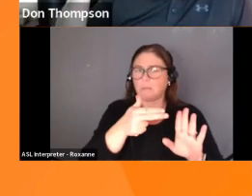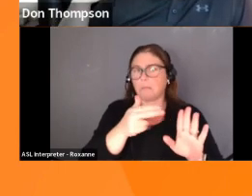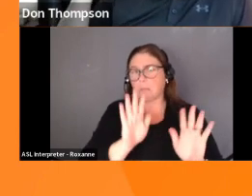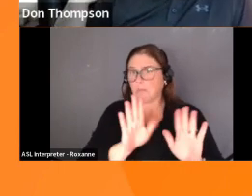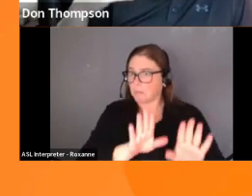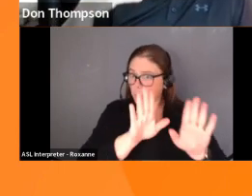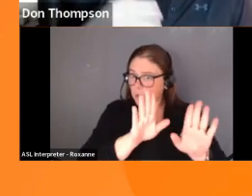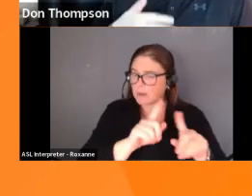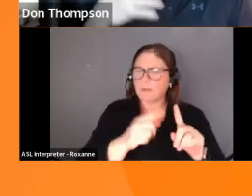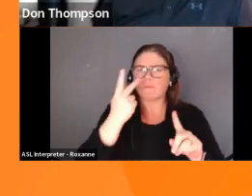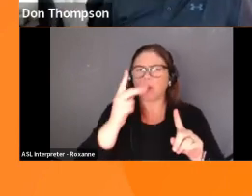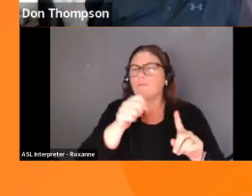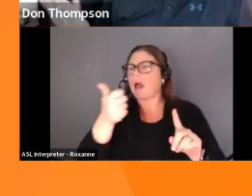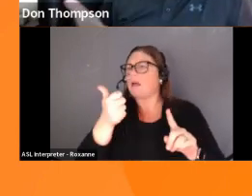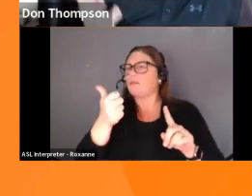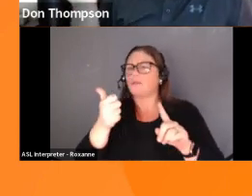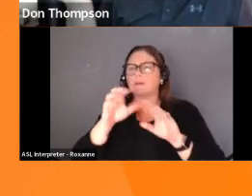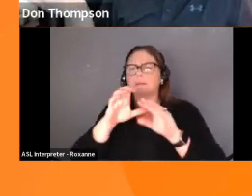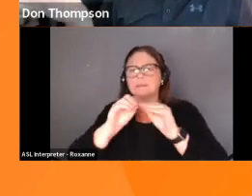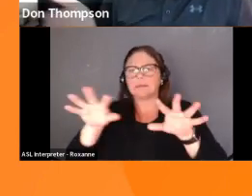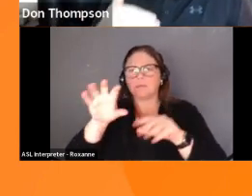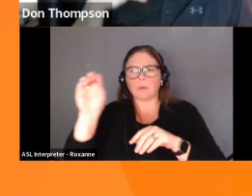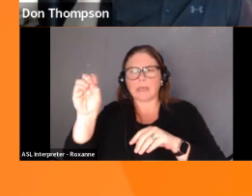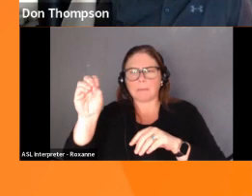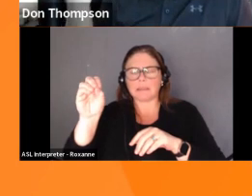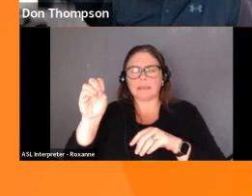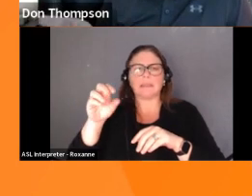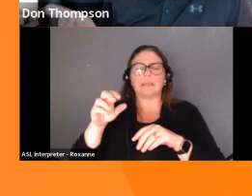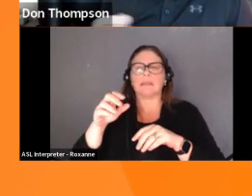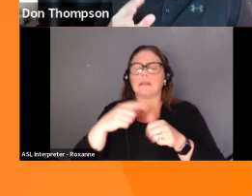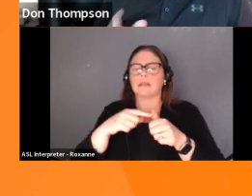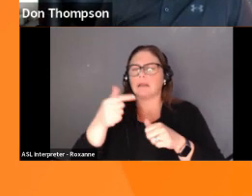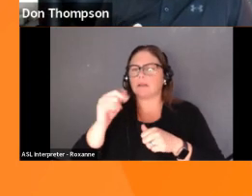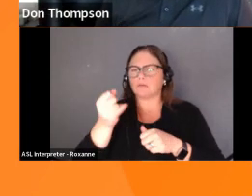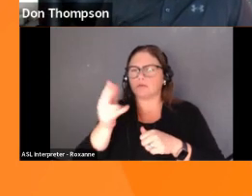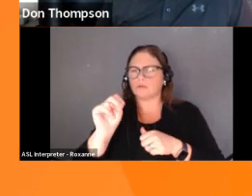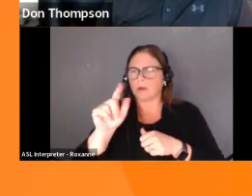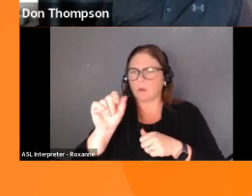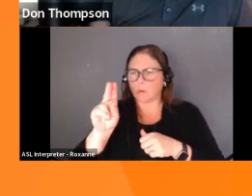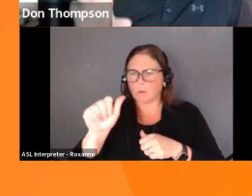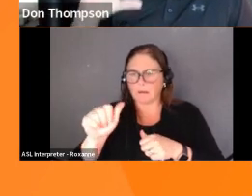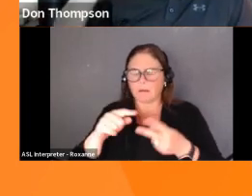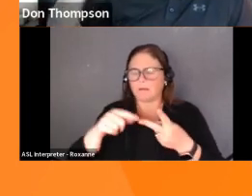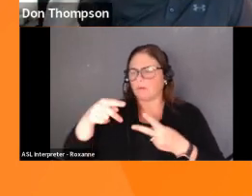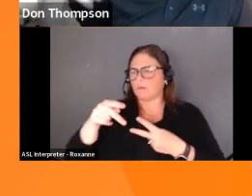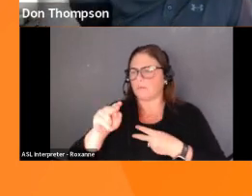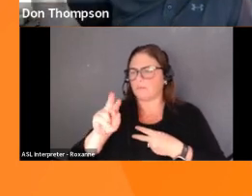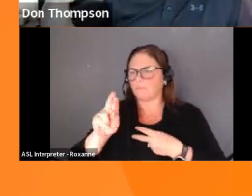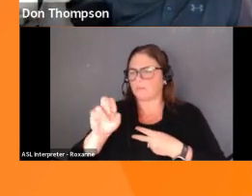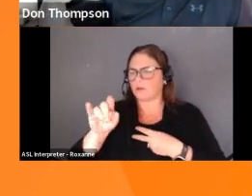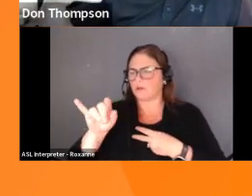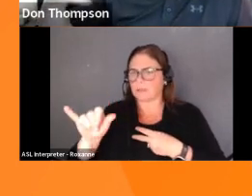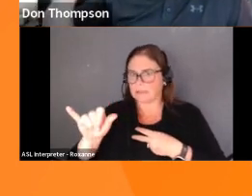and other people who are buying through distributors like John Luca or Purity, as an example, to make sure that they're